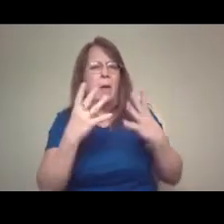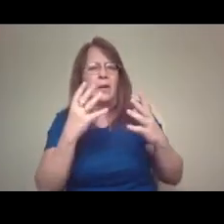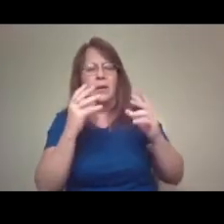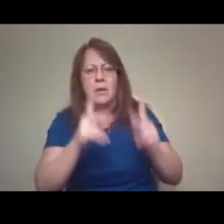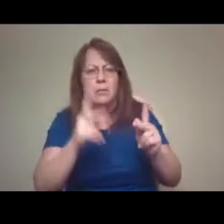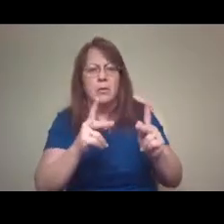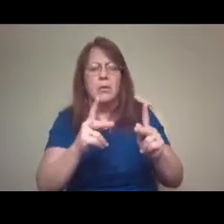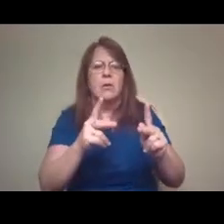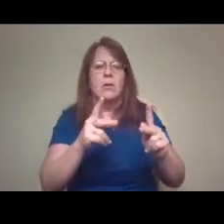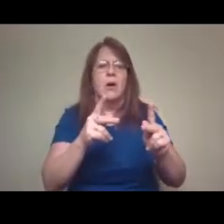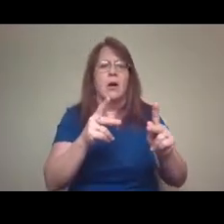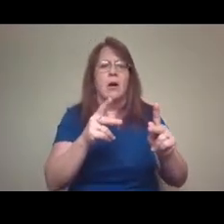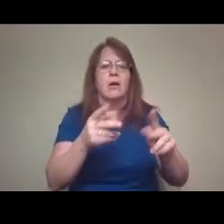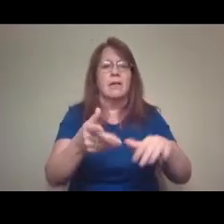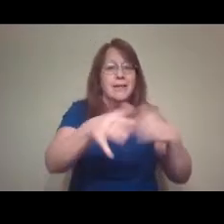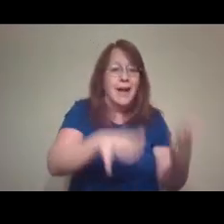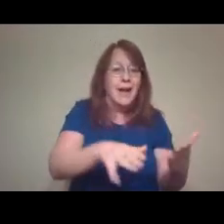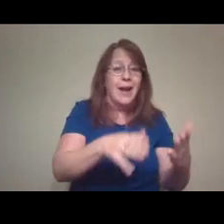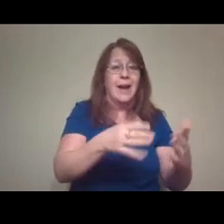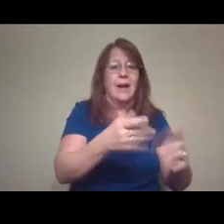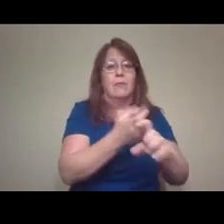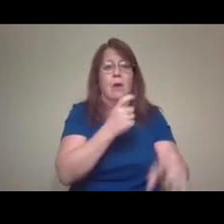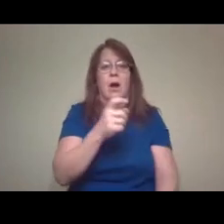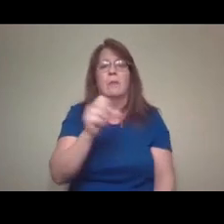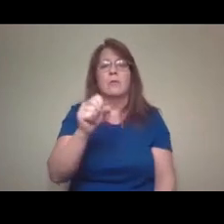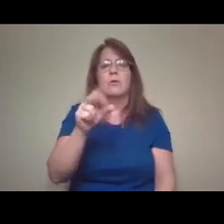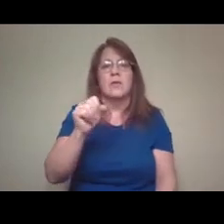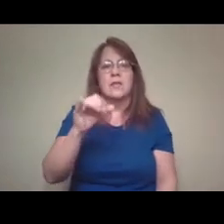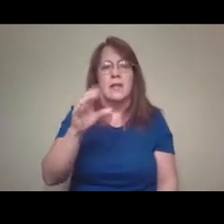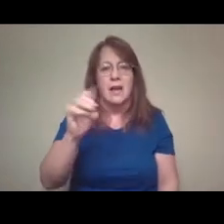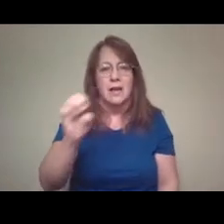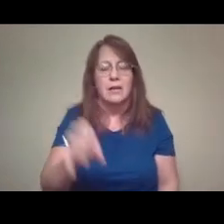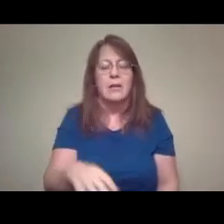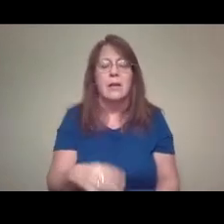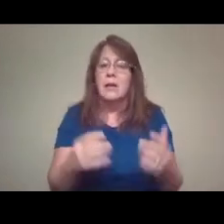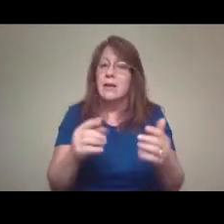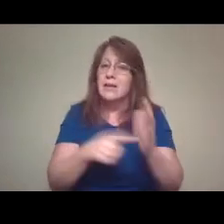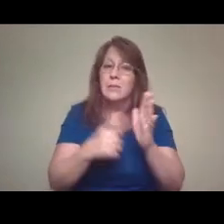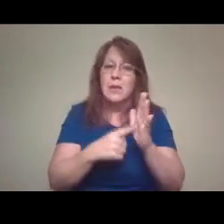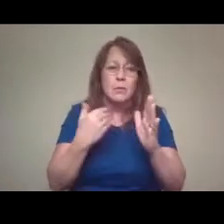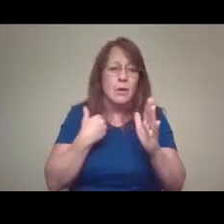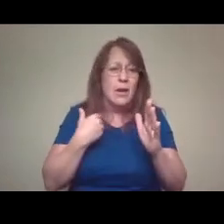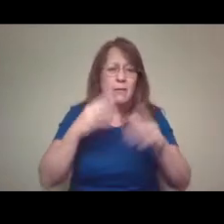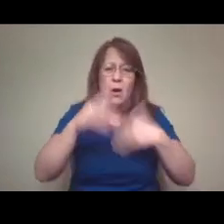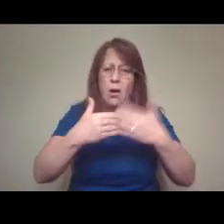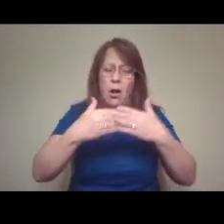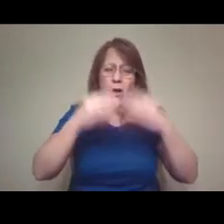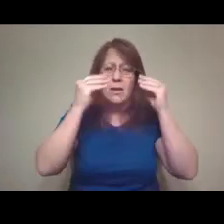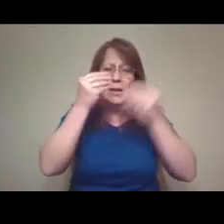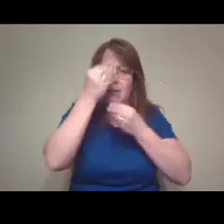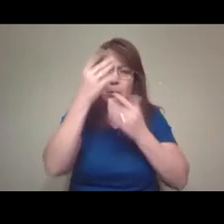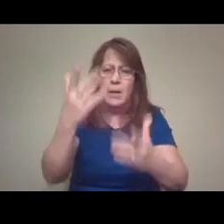it's important that we look at the big numbers, and sometimes we have terminology around data that doesn't always feel amazing as people with lived